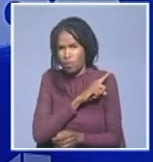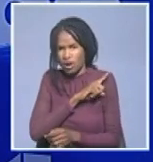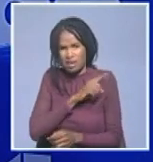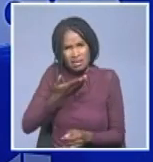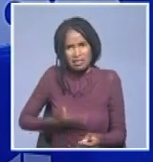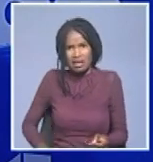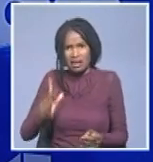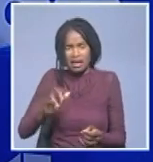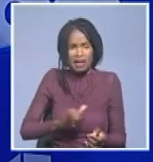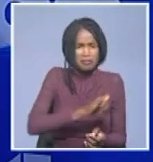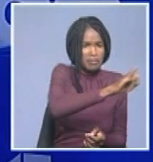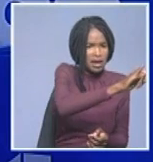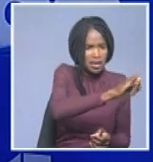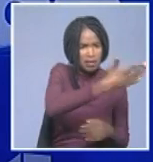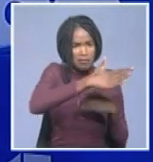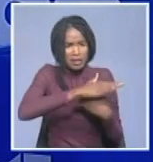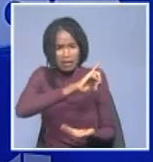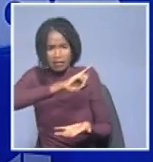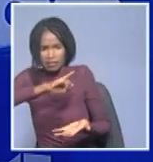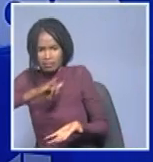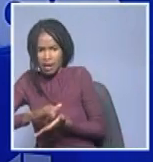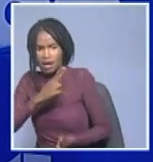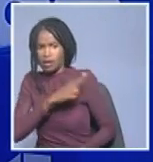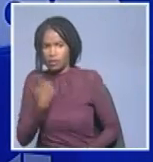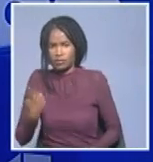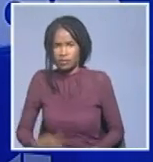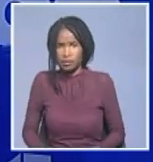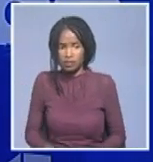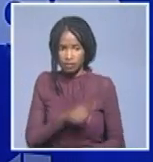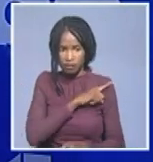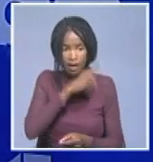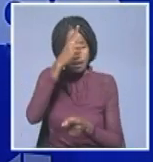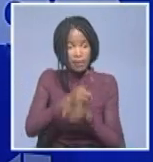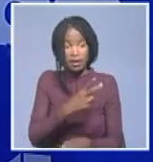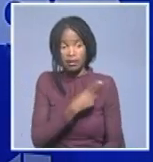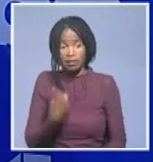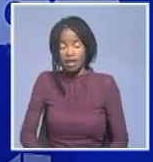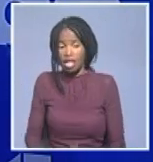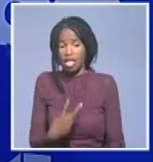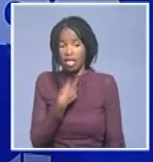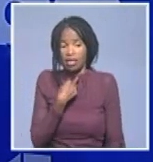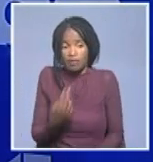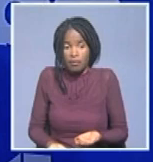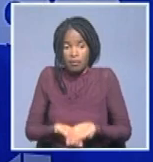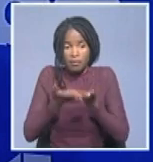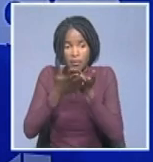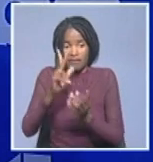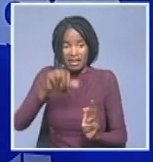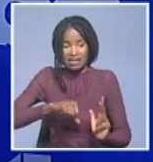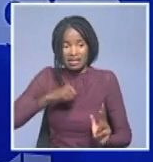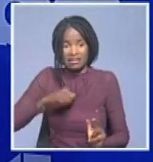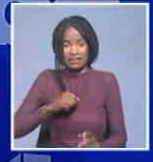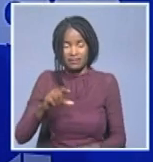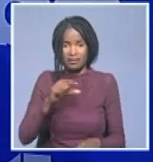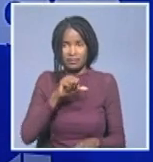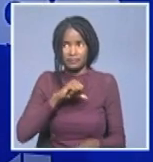flow of people to and from China, where the authorities are struggling to contain the outbreak of the new coronavirus. In the studio, we are